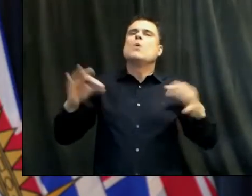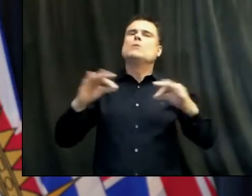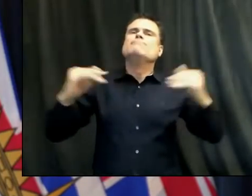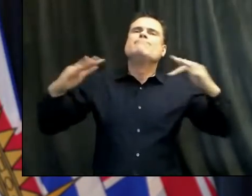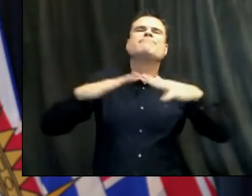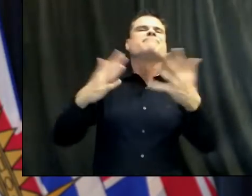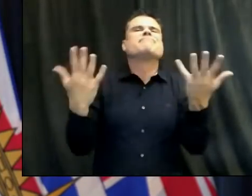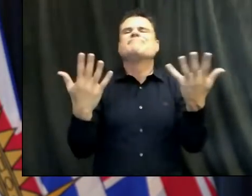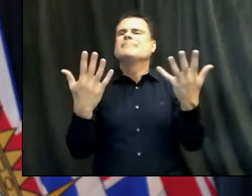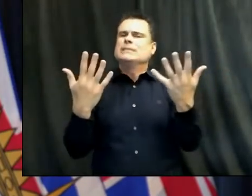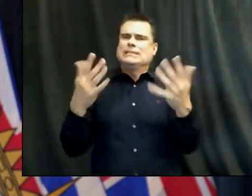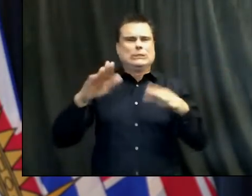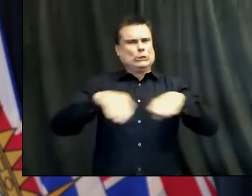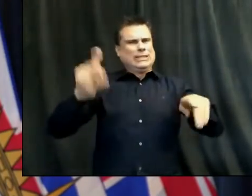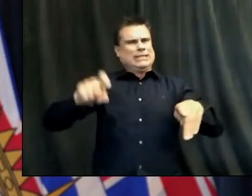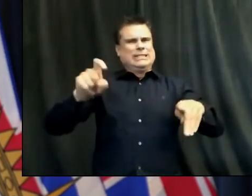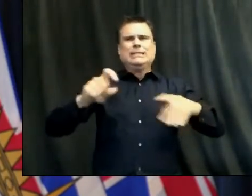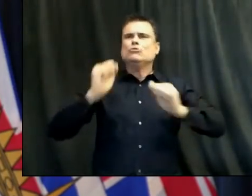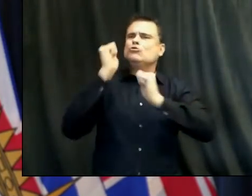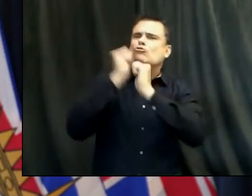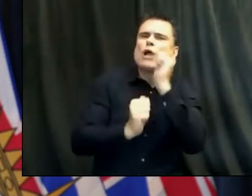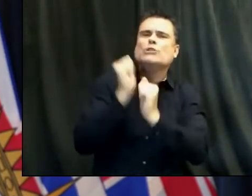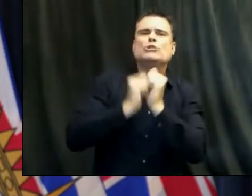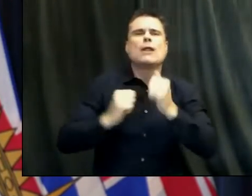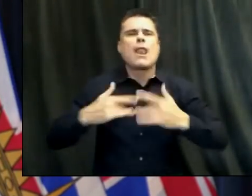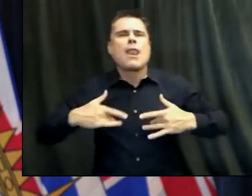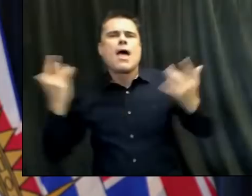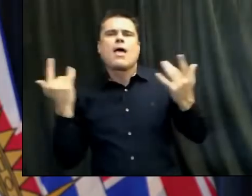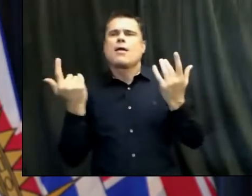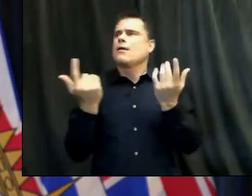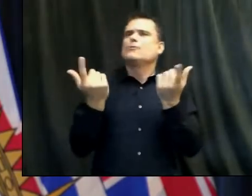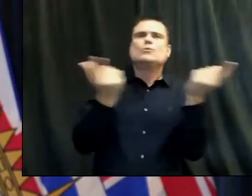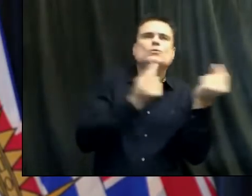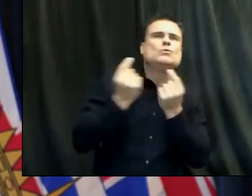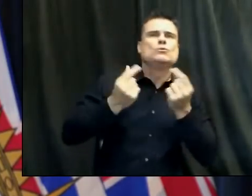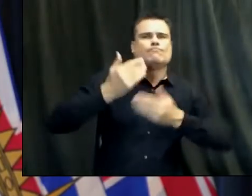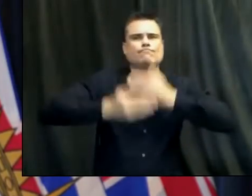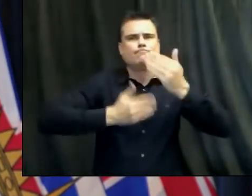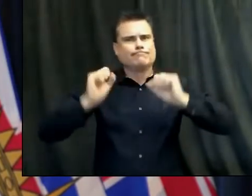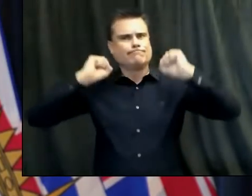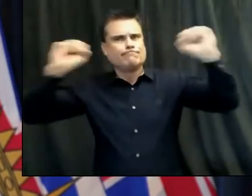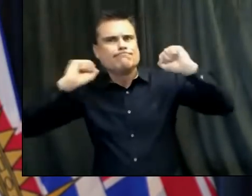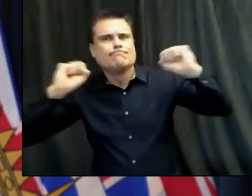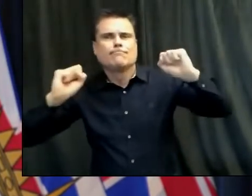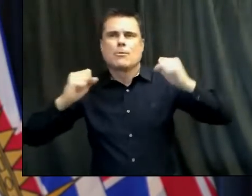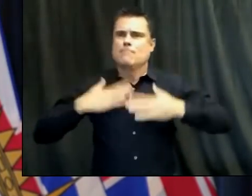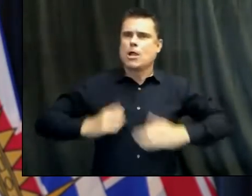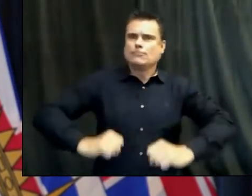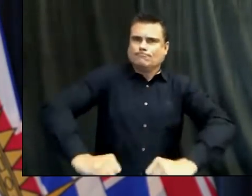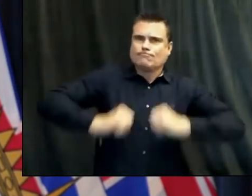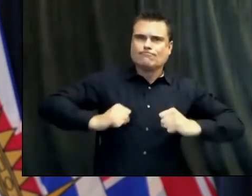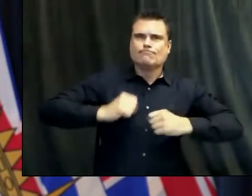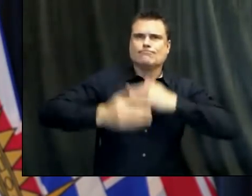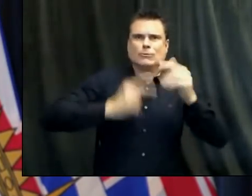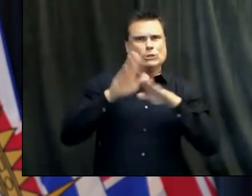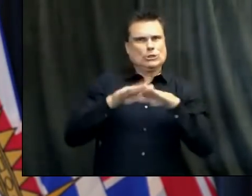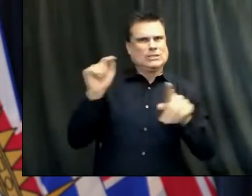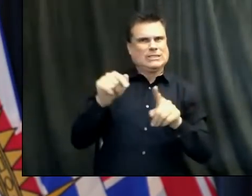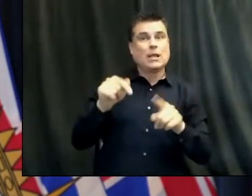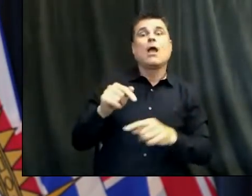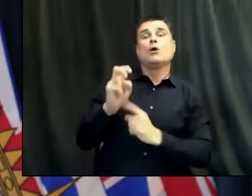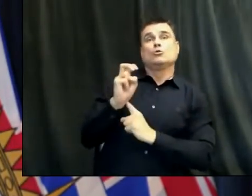And in terms of travel, we're it's not by health authority, it's by community. We want people to stay in their community. We're not letting